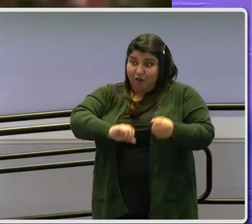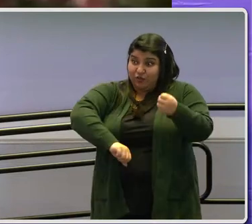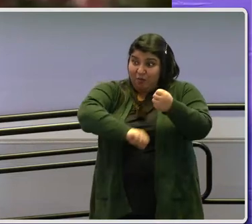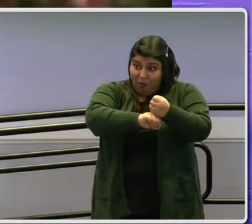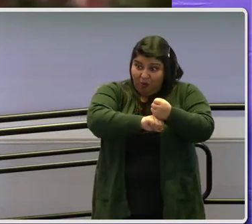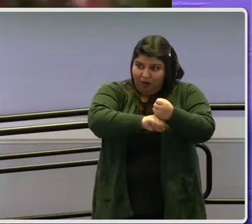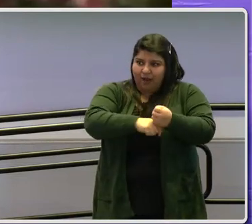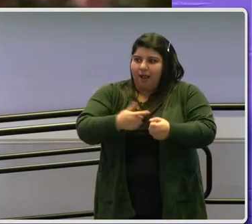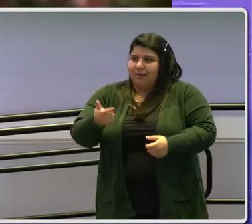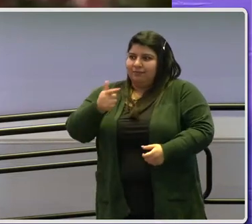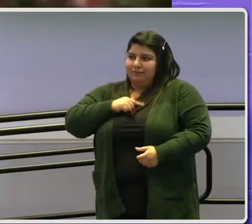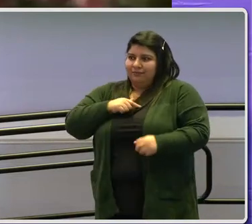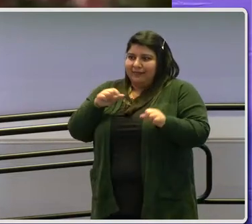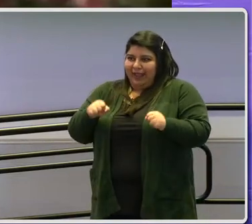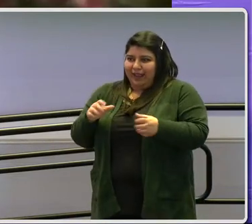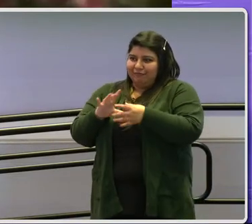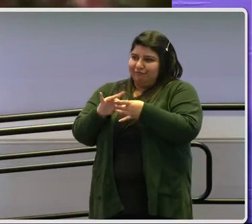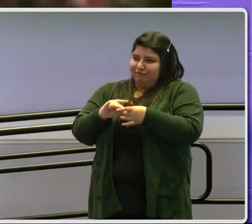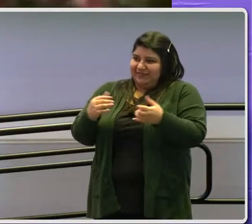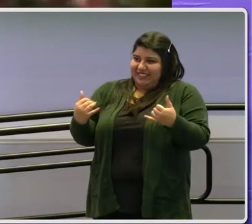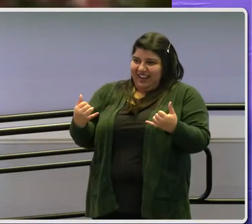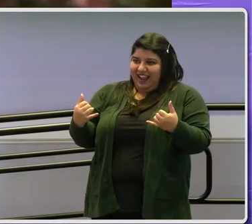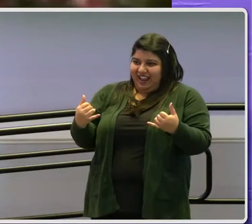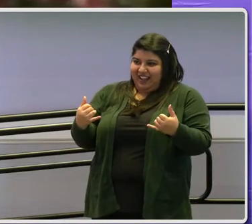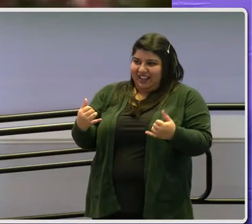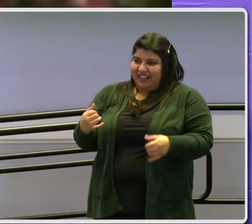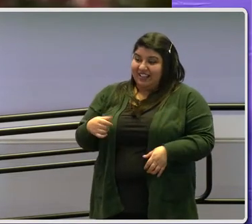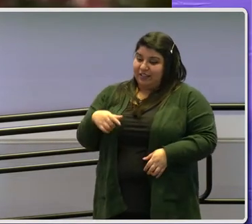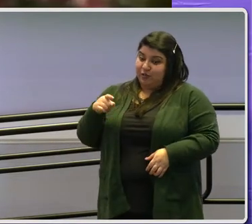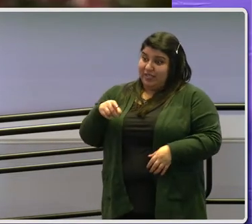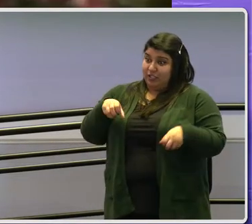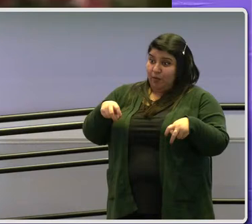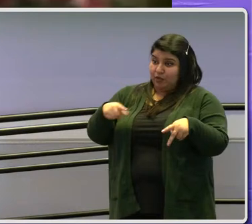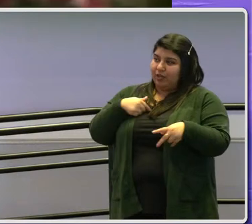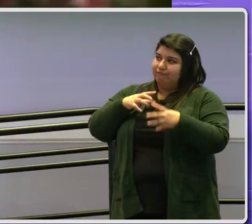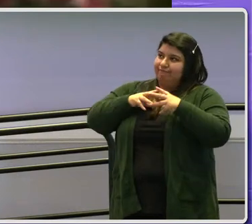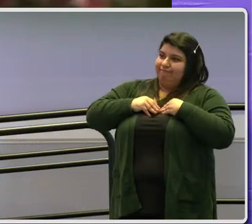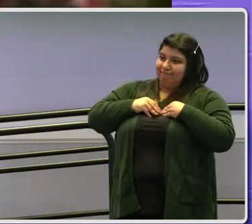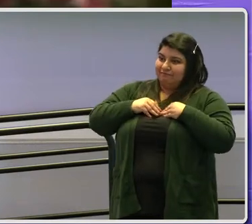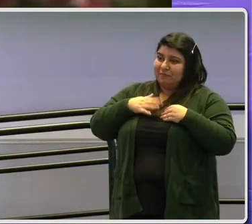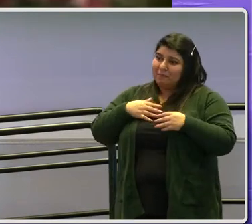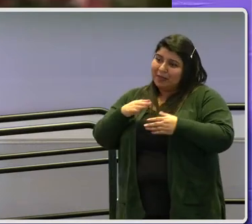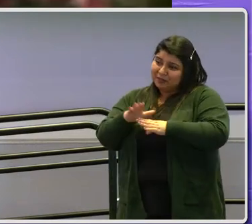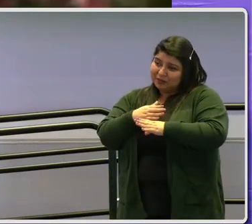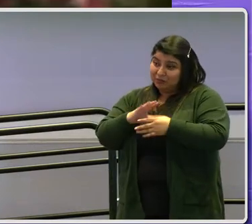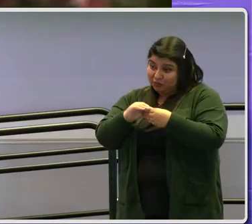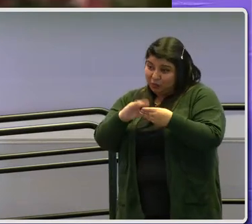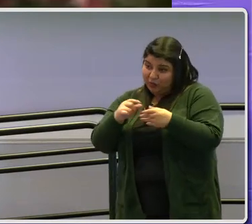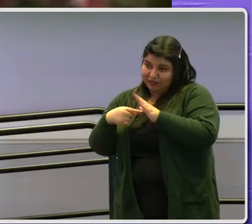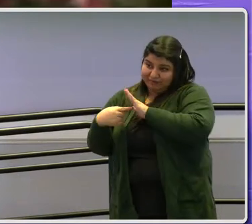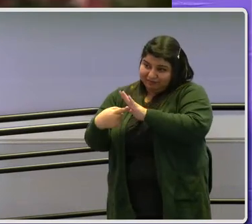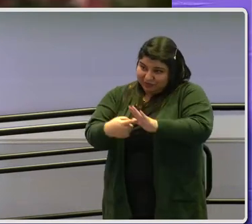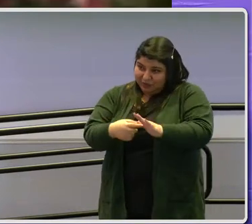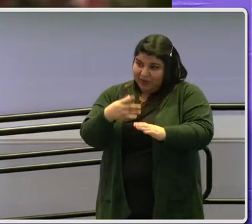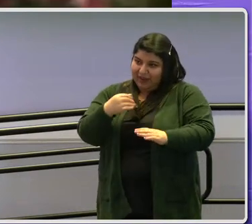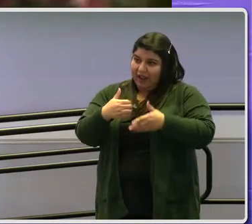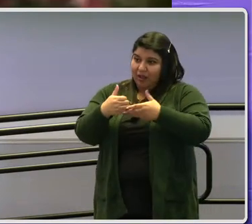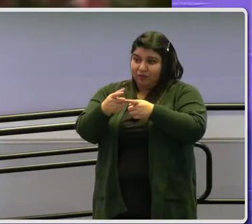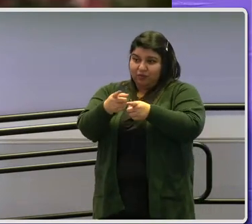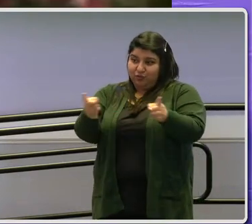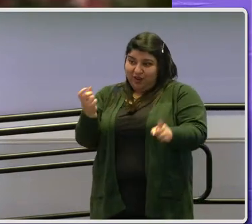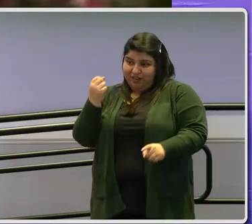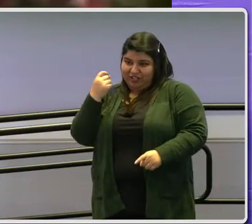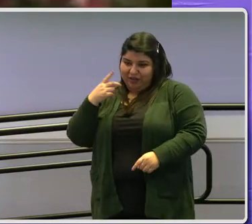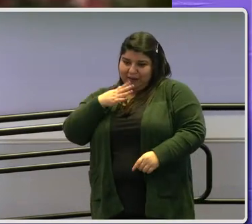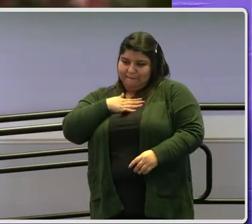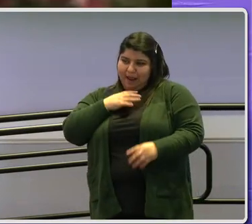have this platform today. Today, I embrace this opportunity to share my story, to give you all a better understanding of